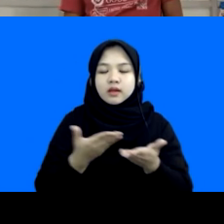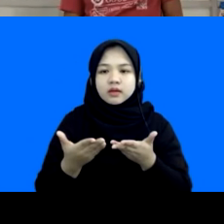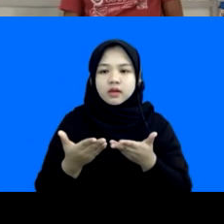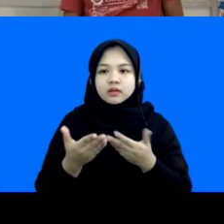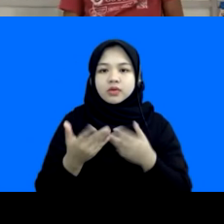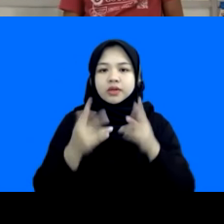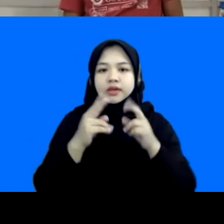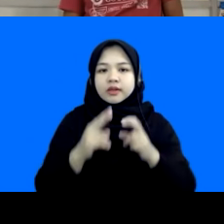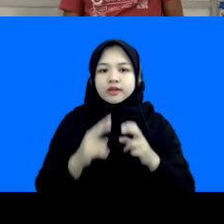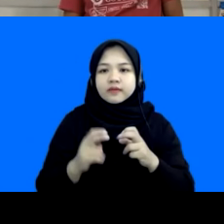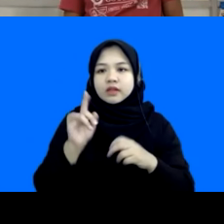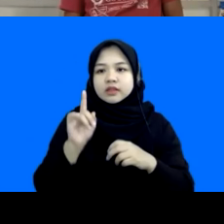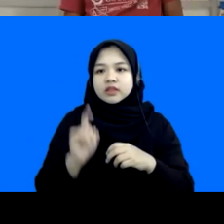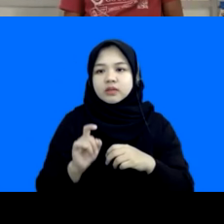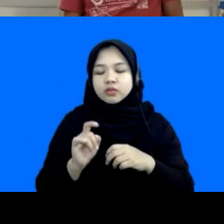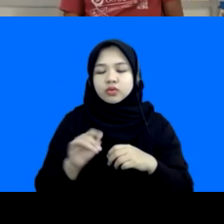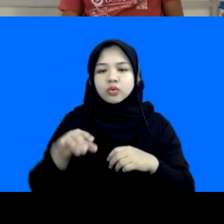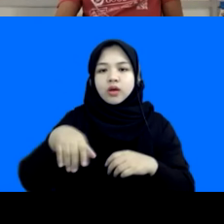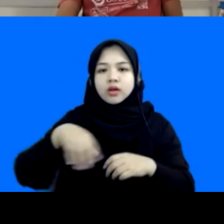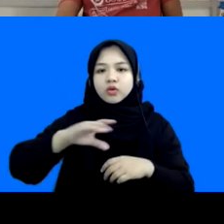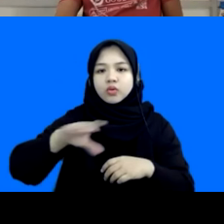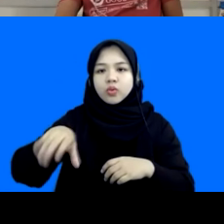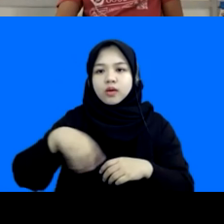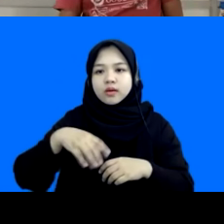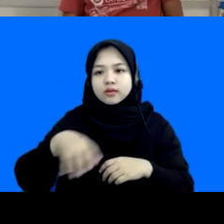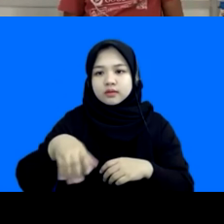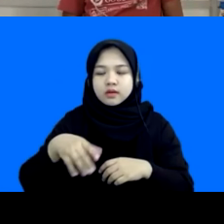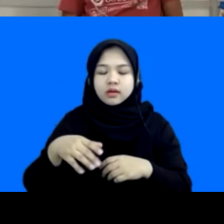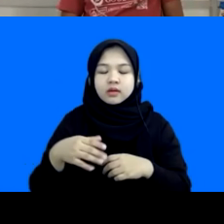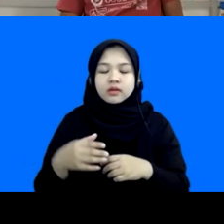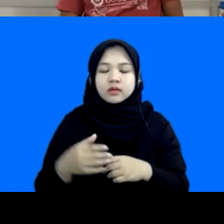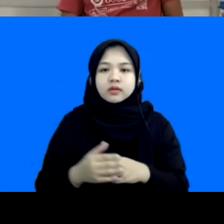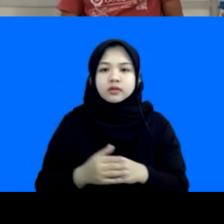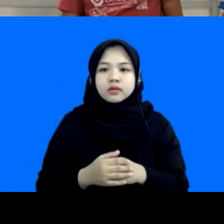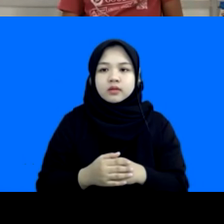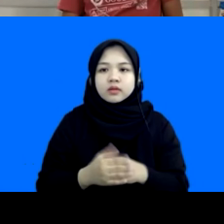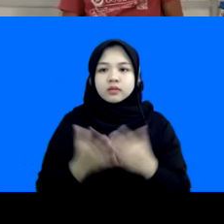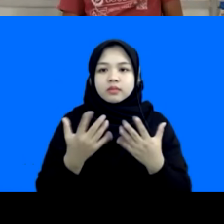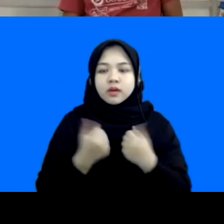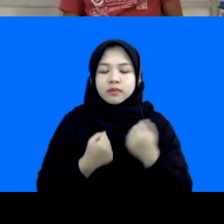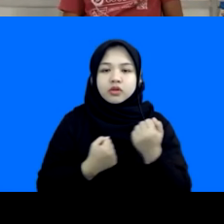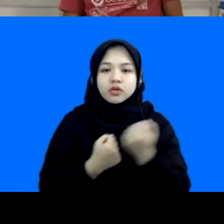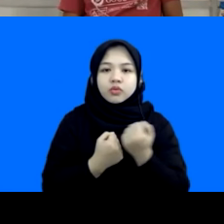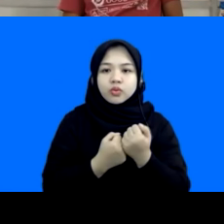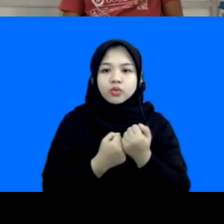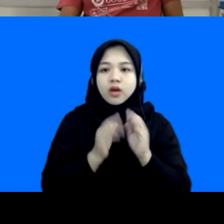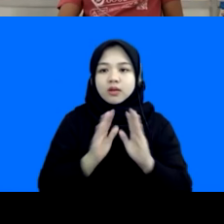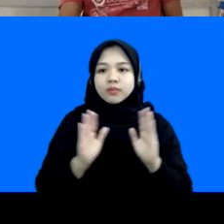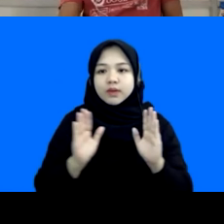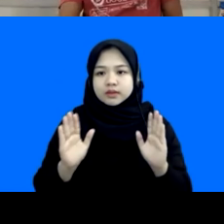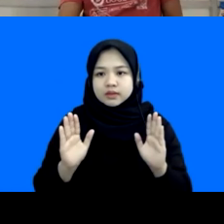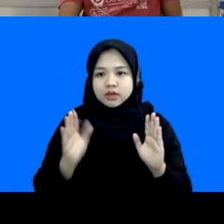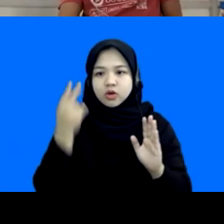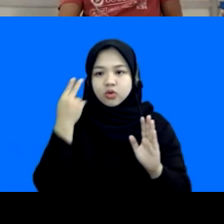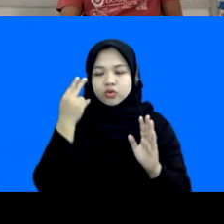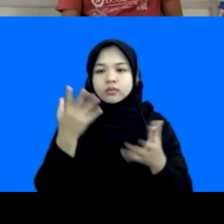are, right, and getting the support from the media to get the publicity that we need to get the program going.